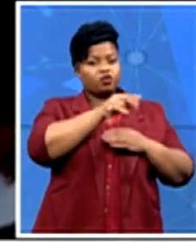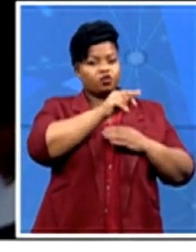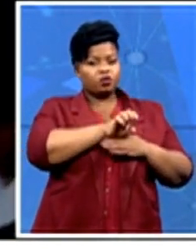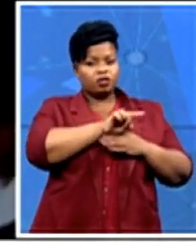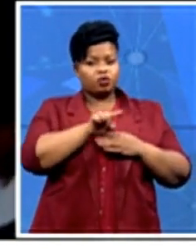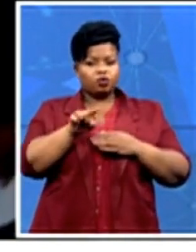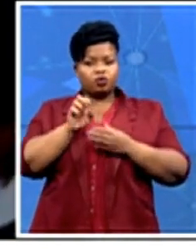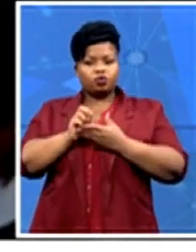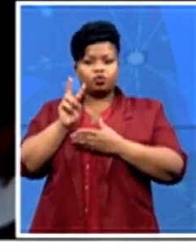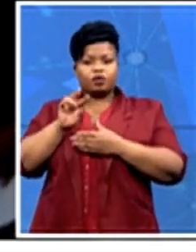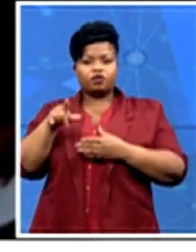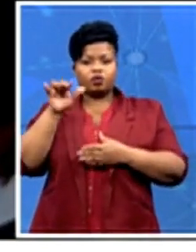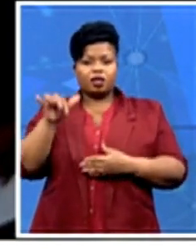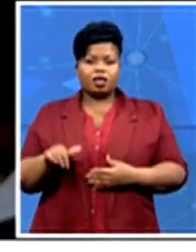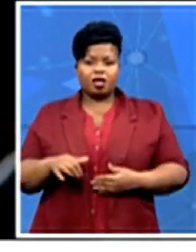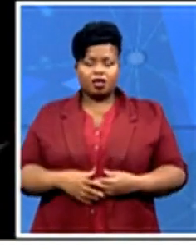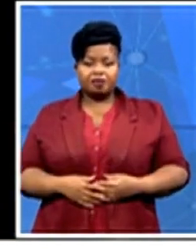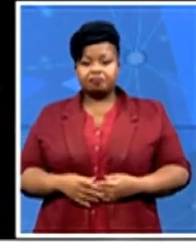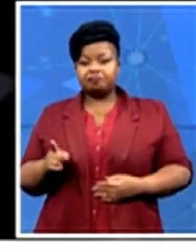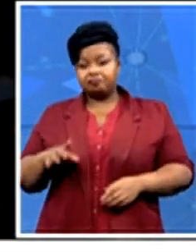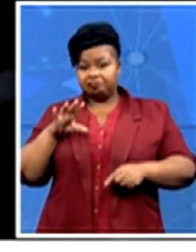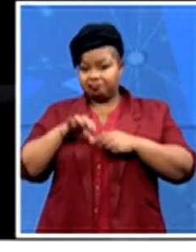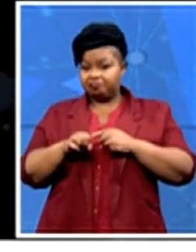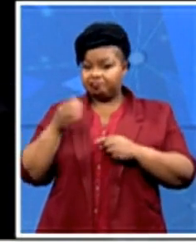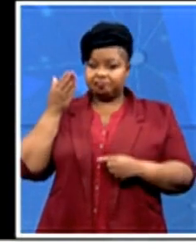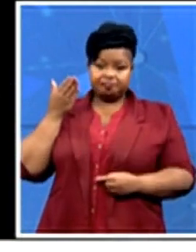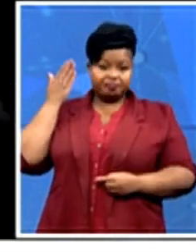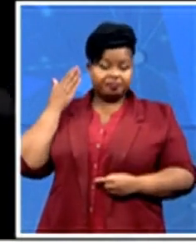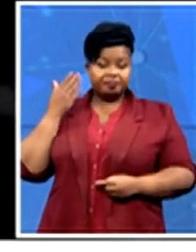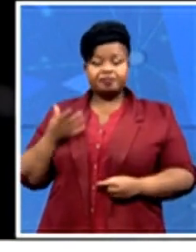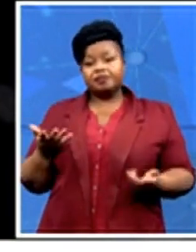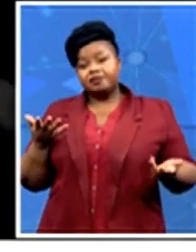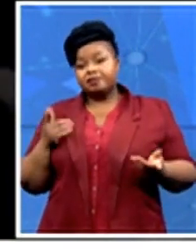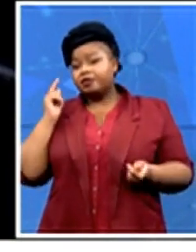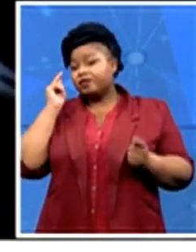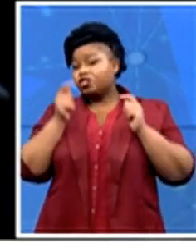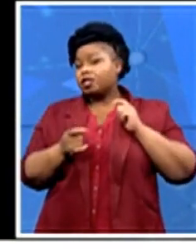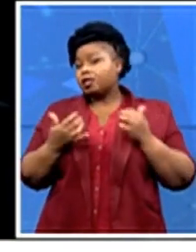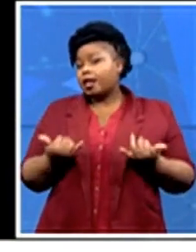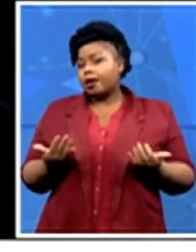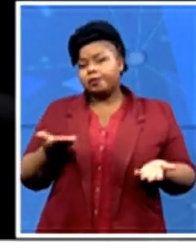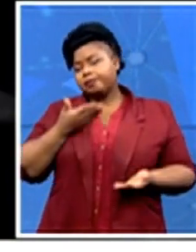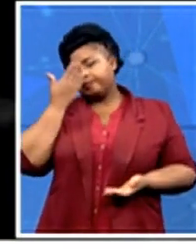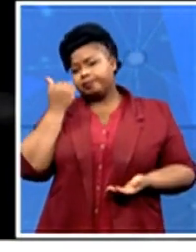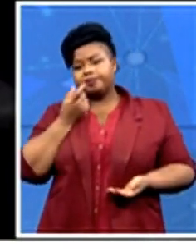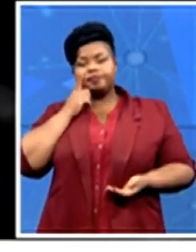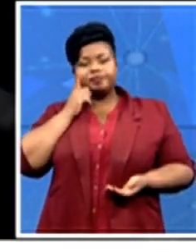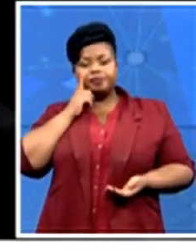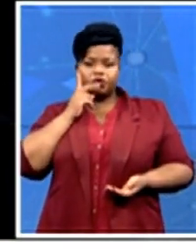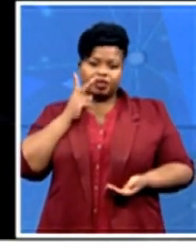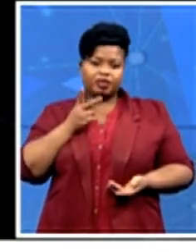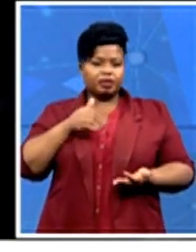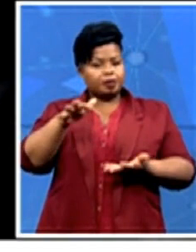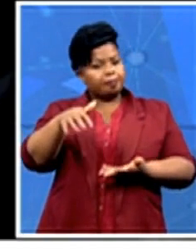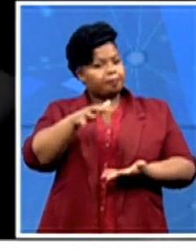they found then. Whether that sentiment will change, those collating data will certainly remain to be seen in the next